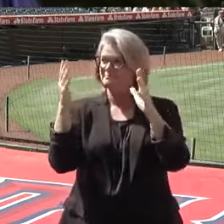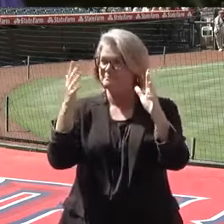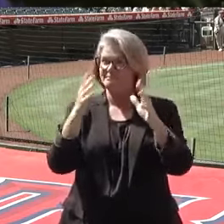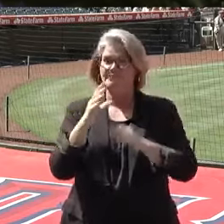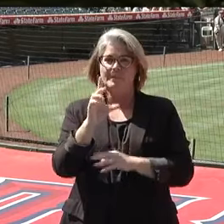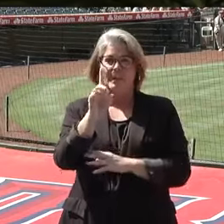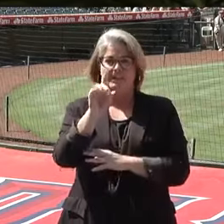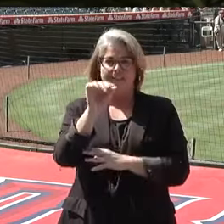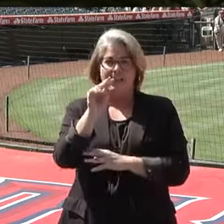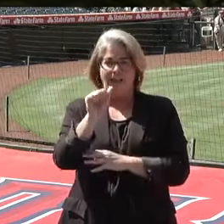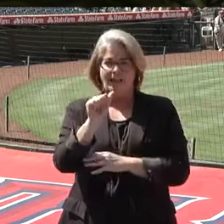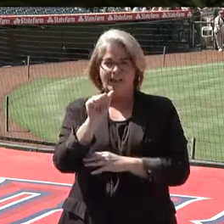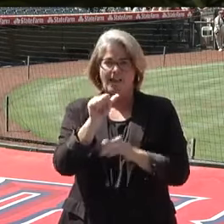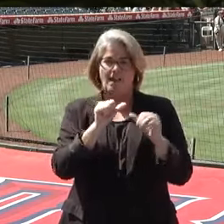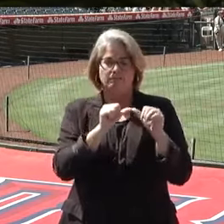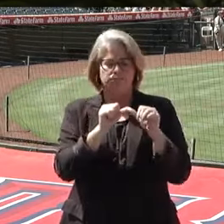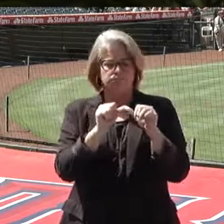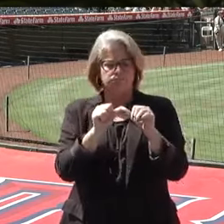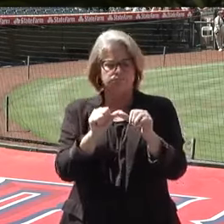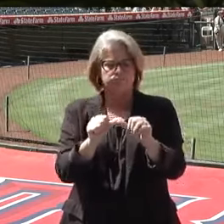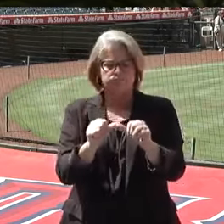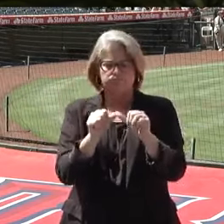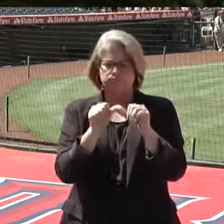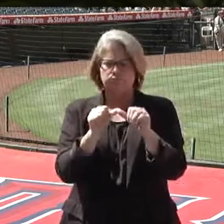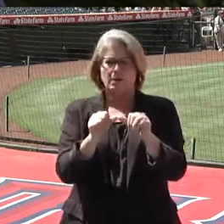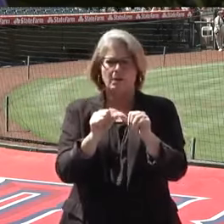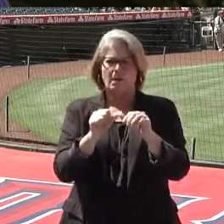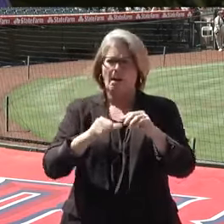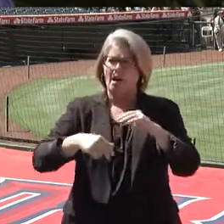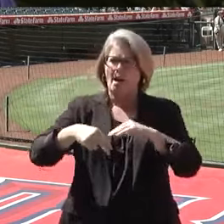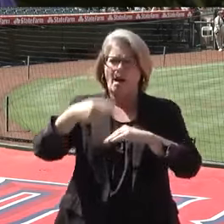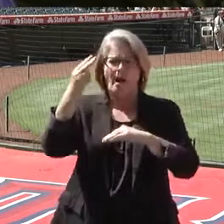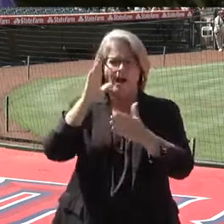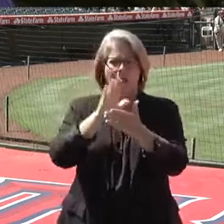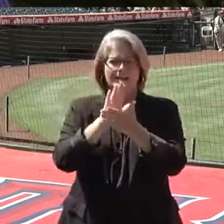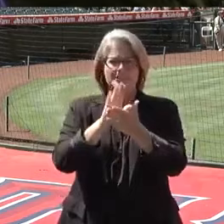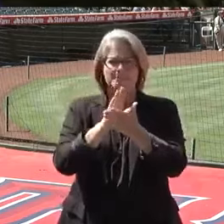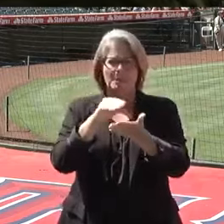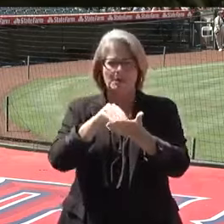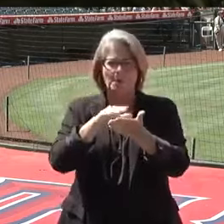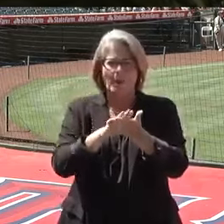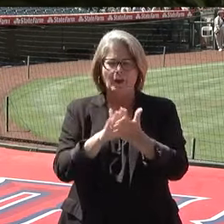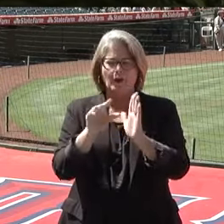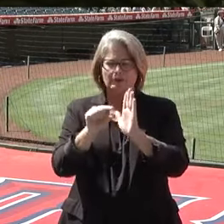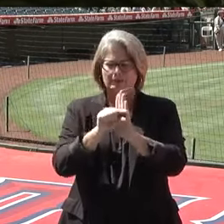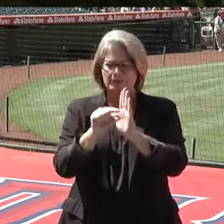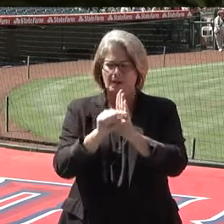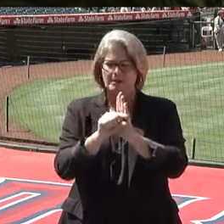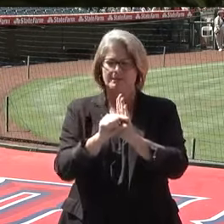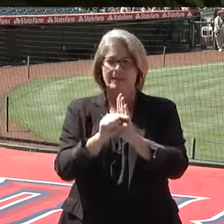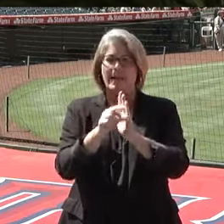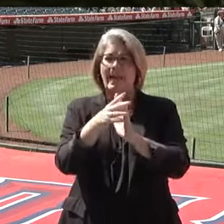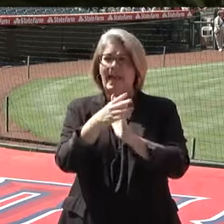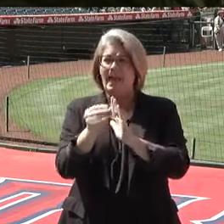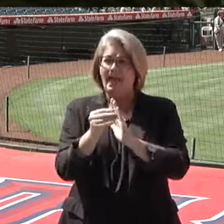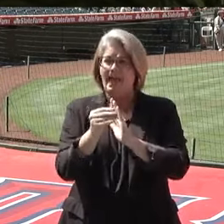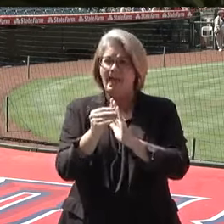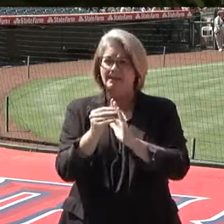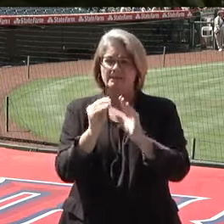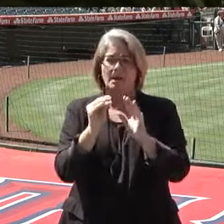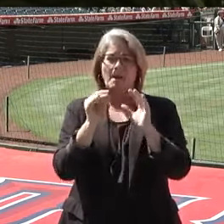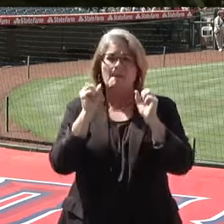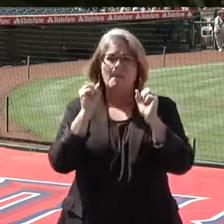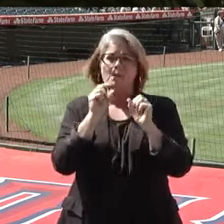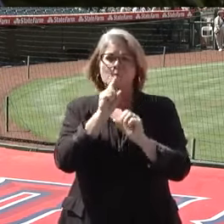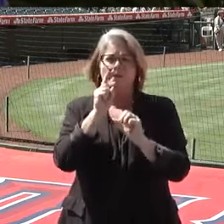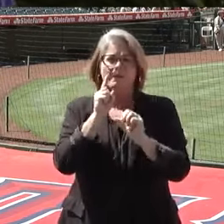Diana has not only maintained a high academic record, but also made extraordinary contributions both to her department